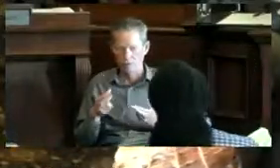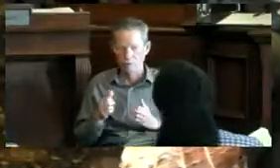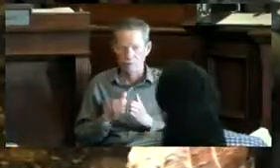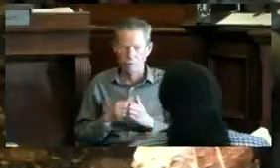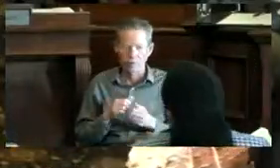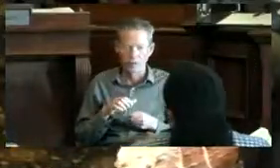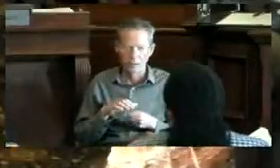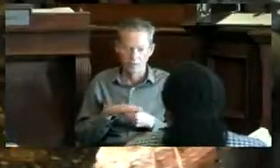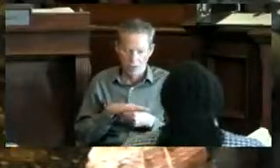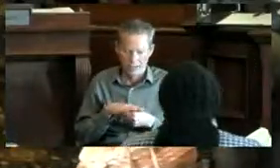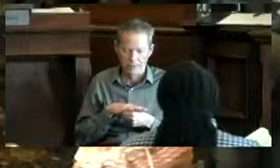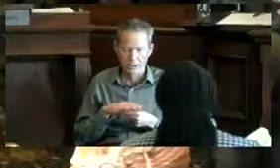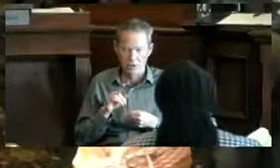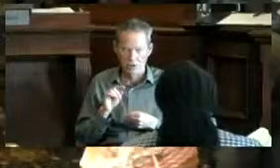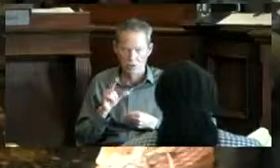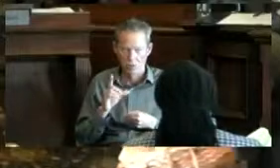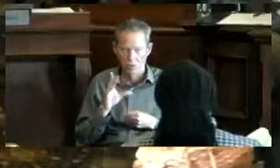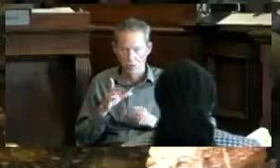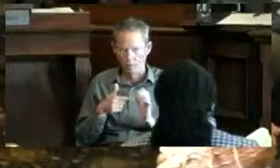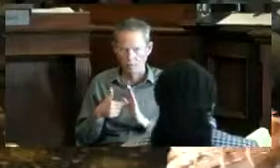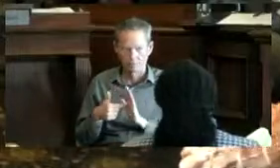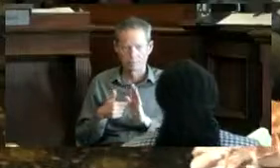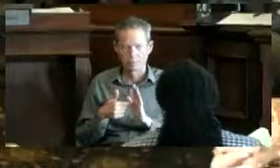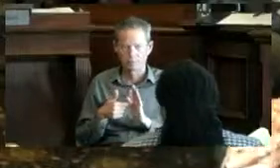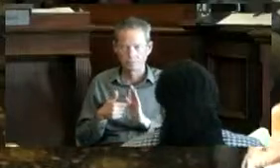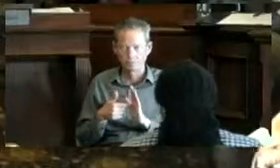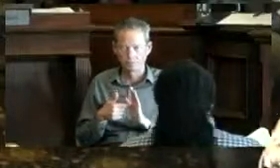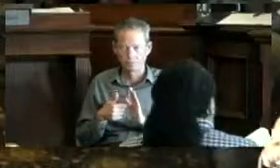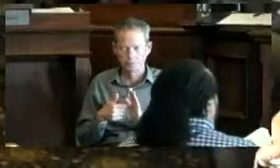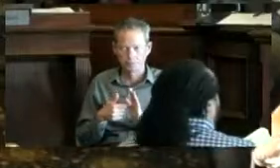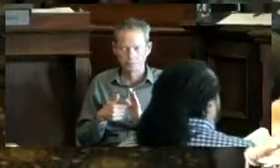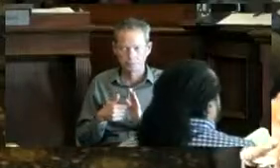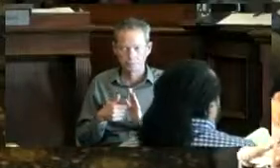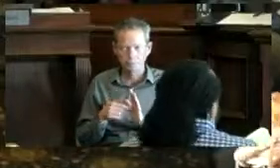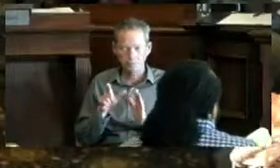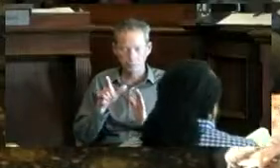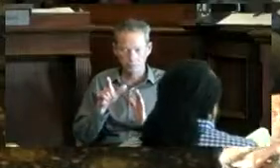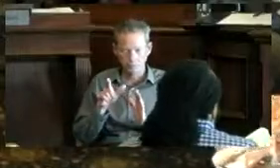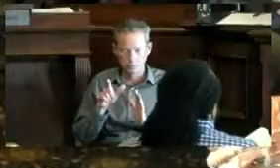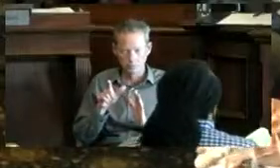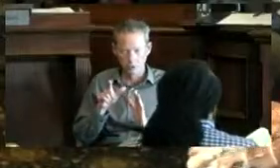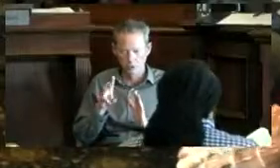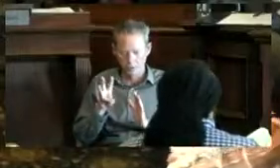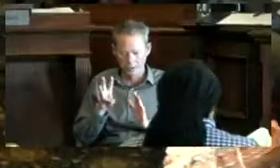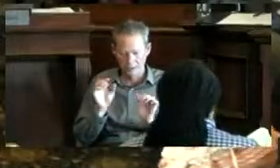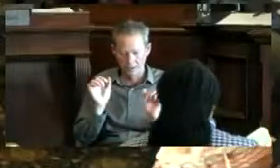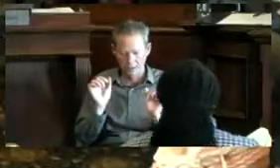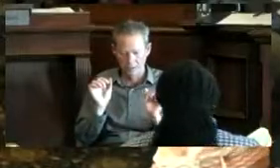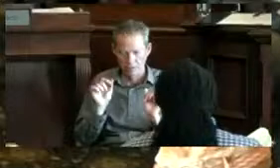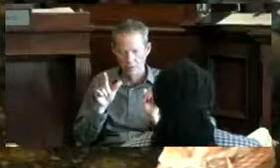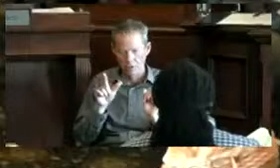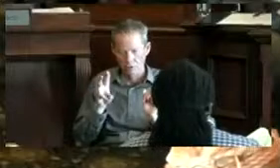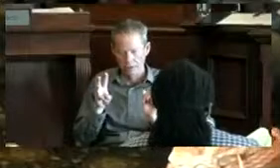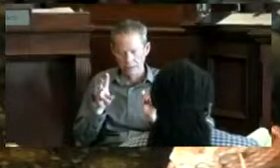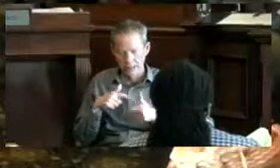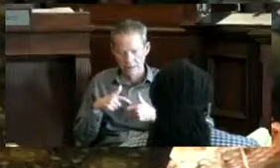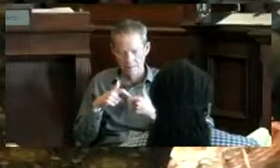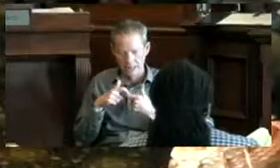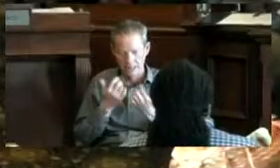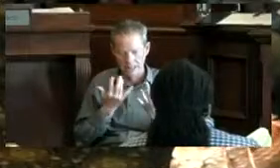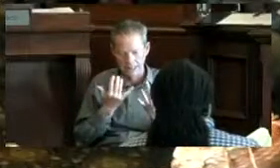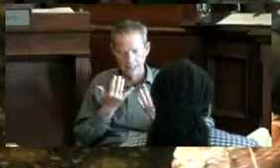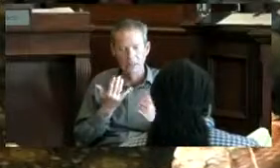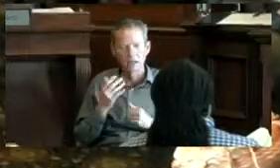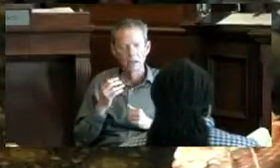the proximity tool that will outline the 26 potential, or the 26 pending